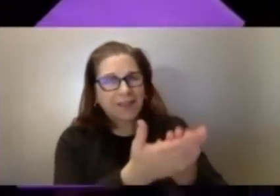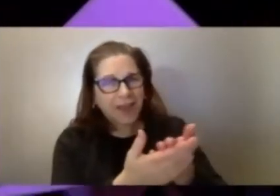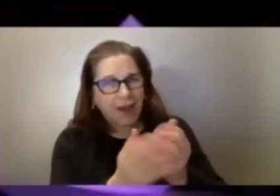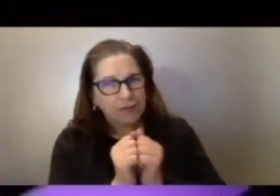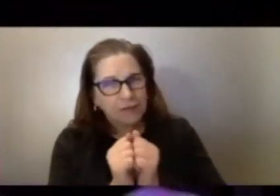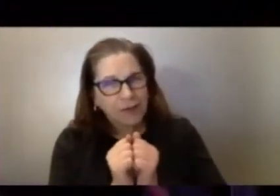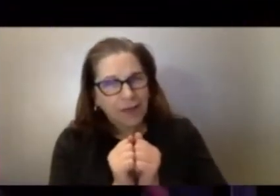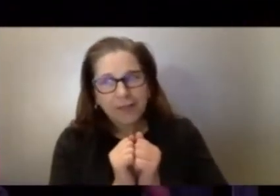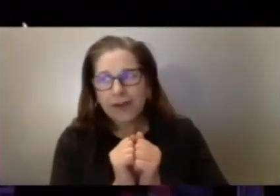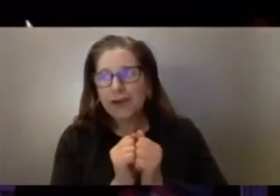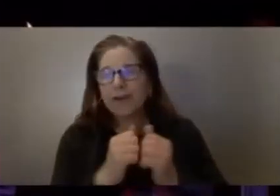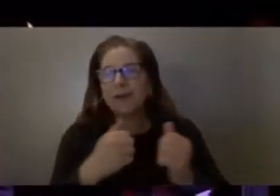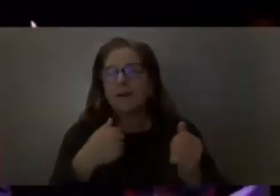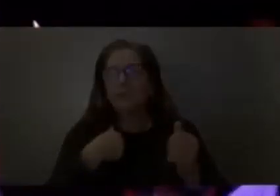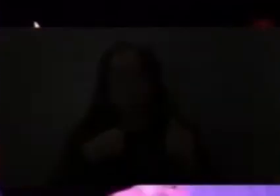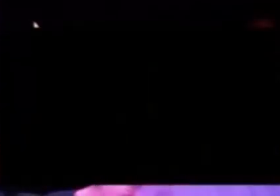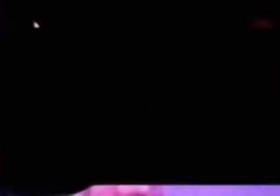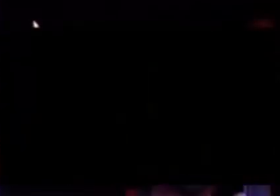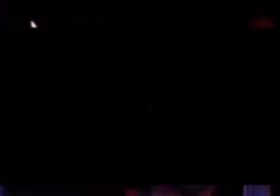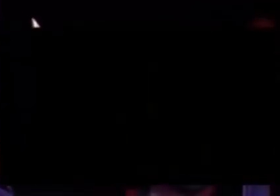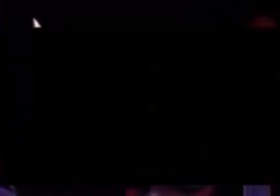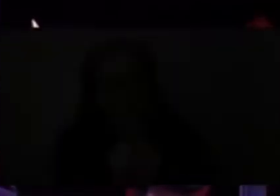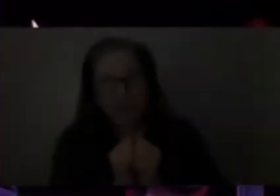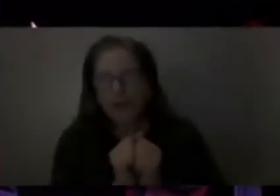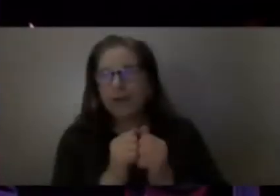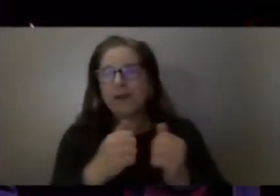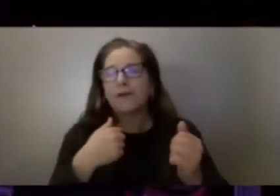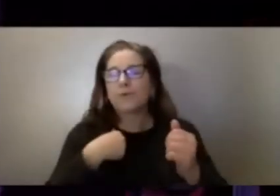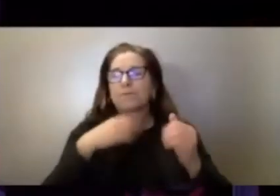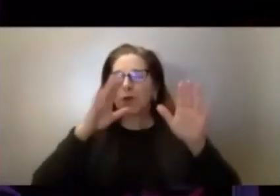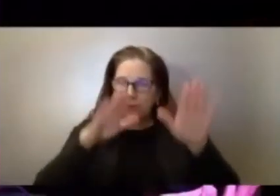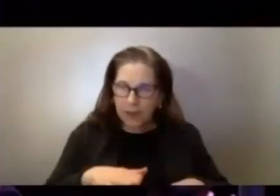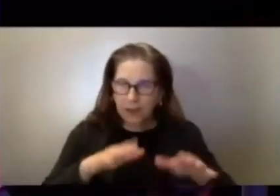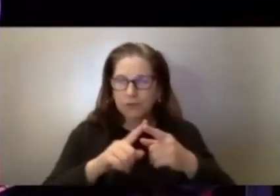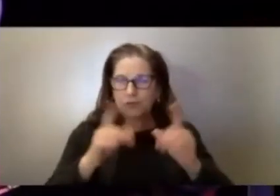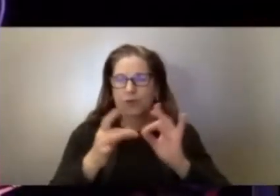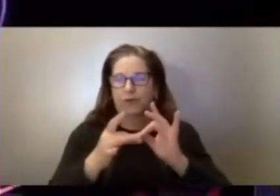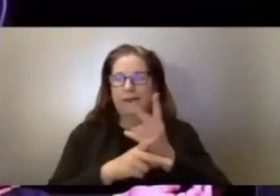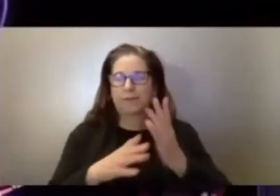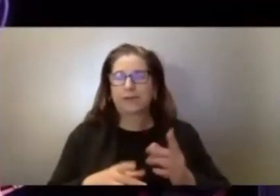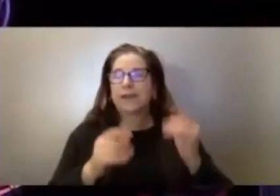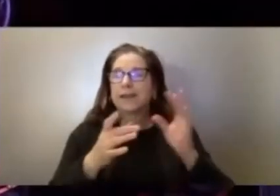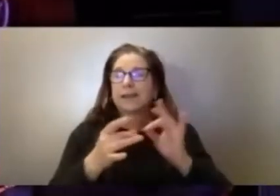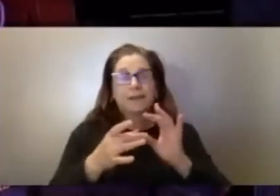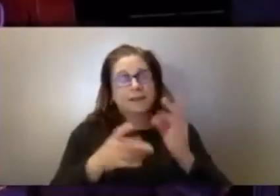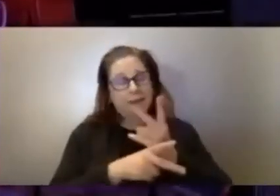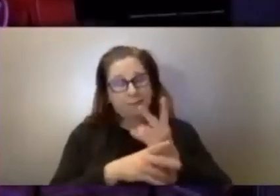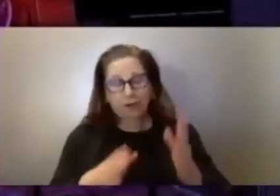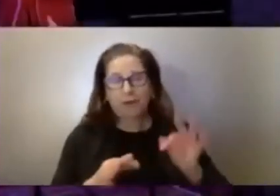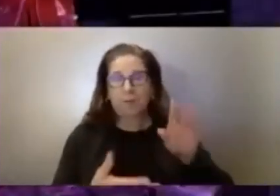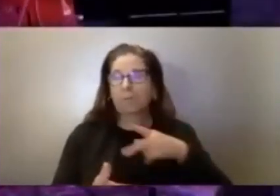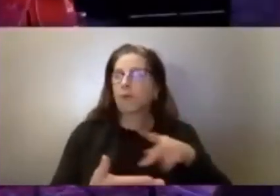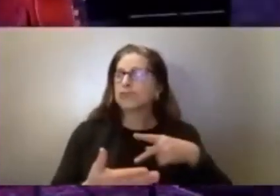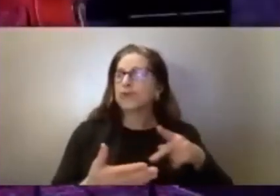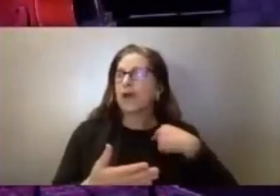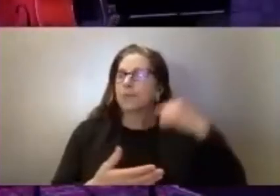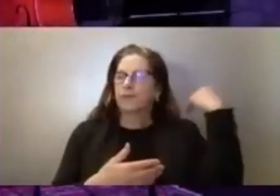and how to get there together. I bow down to the story keepers, the keepers of